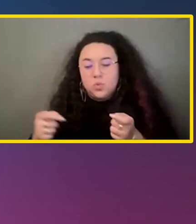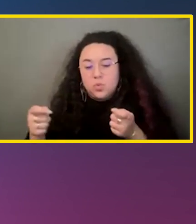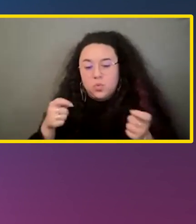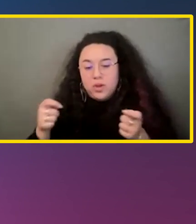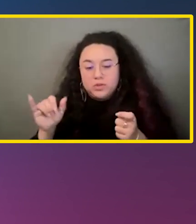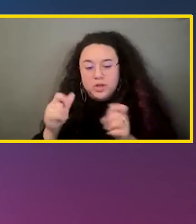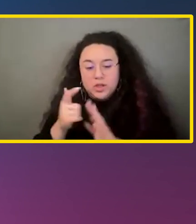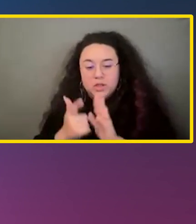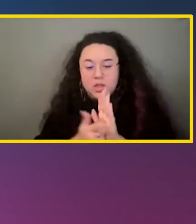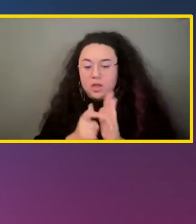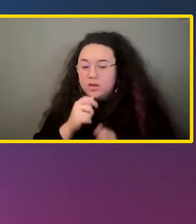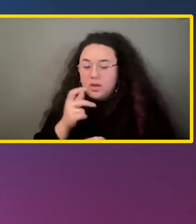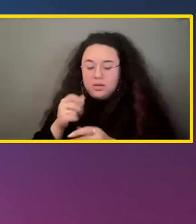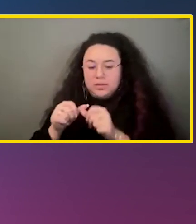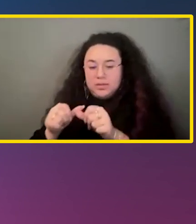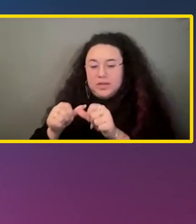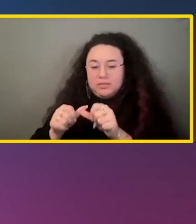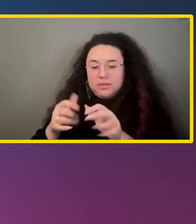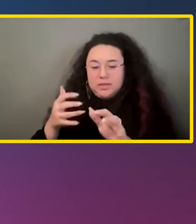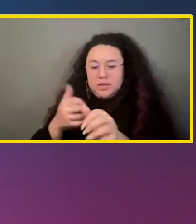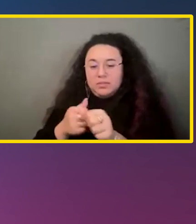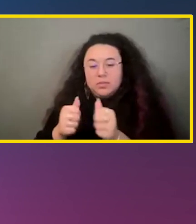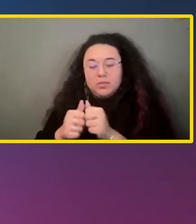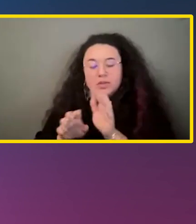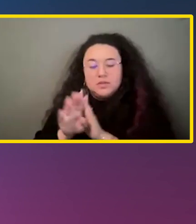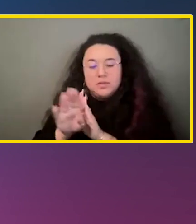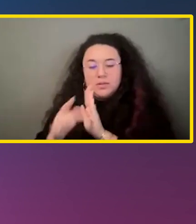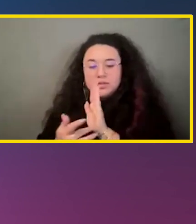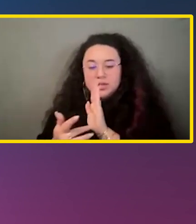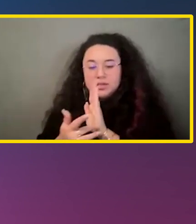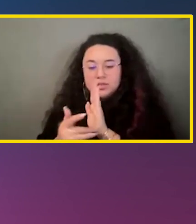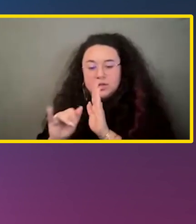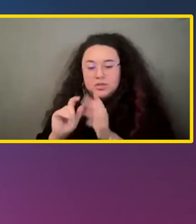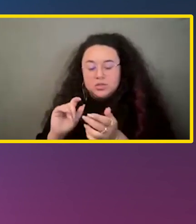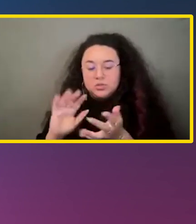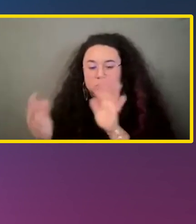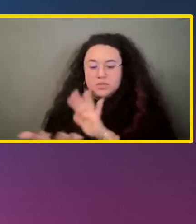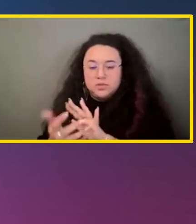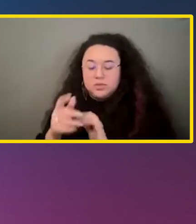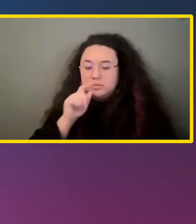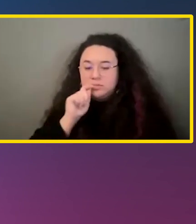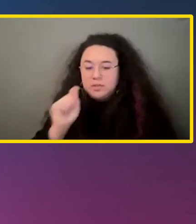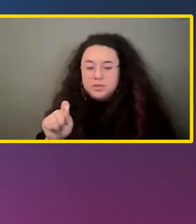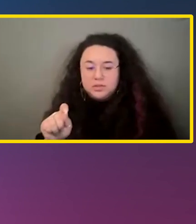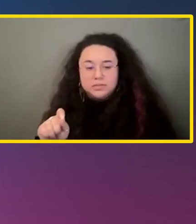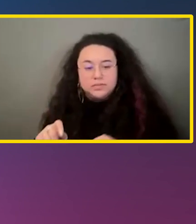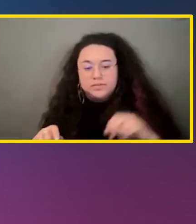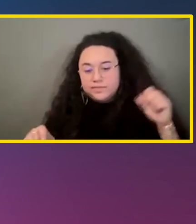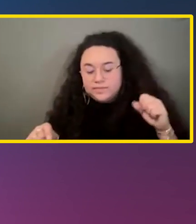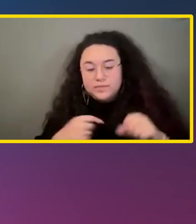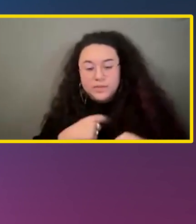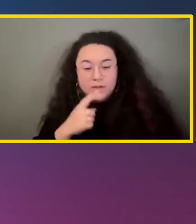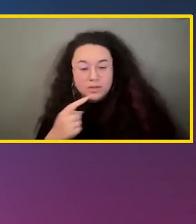and laws haven't kept pace with the development of technology and the transformation, period. So I highly